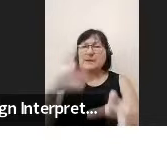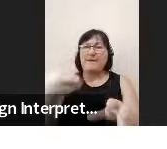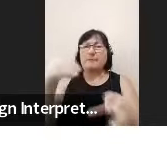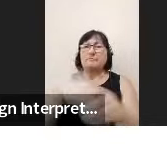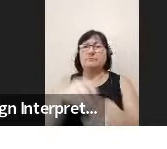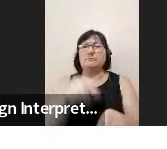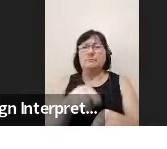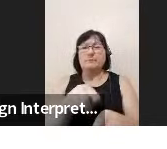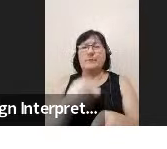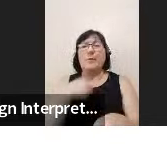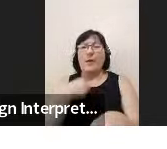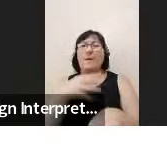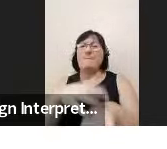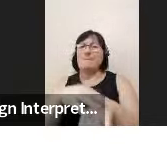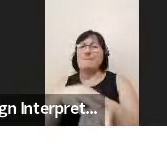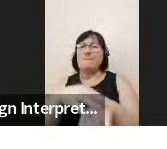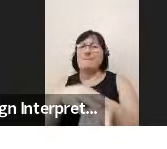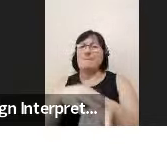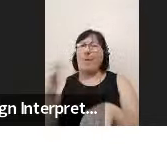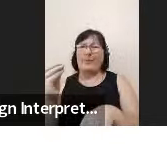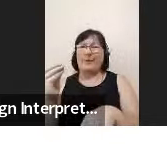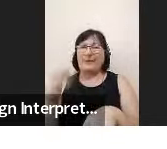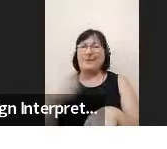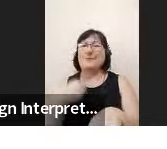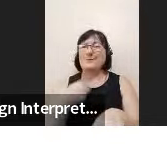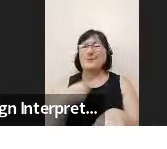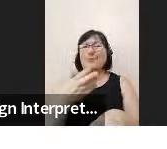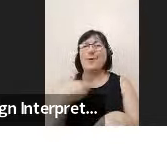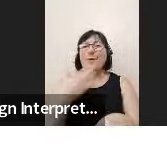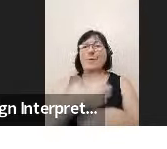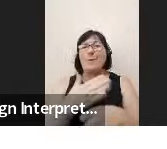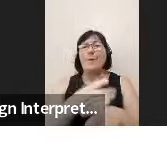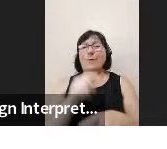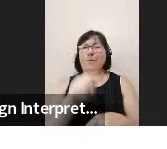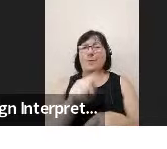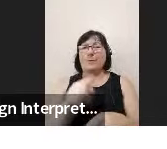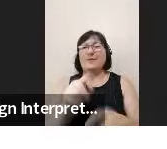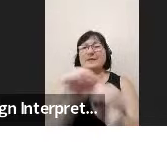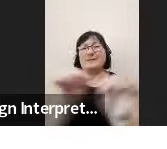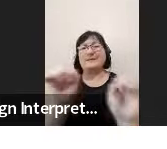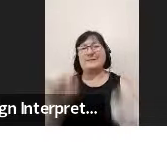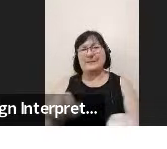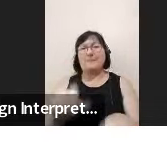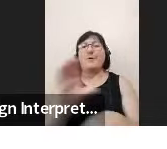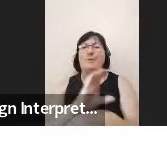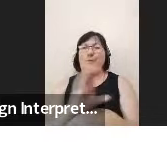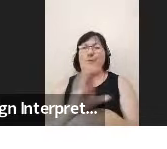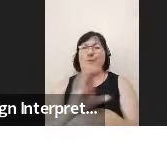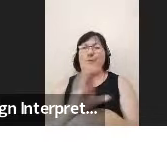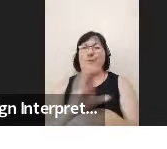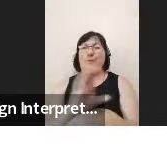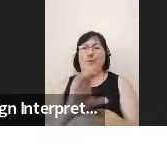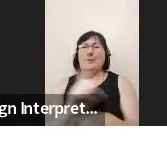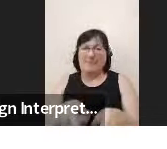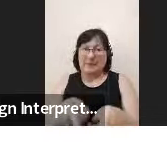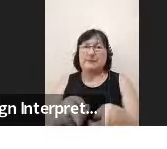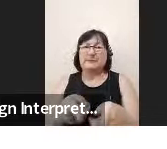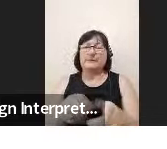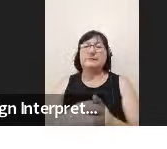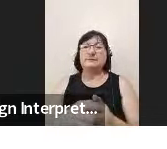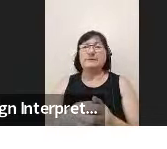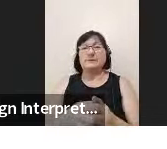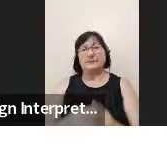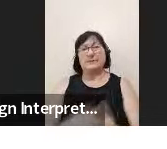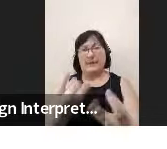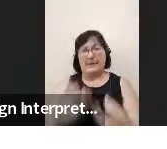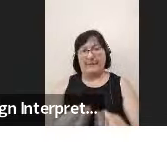with automated systems. So you should be automated as well. You should have these computer systems in place. And you must also have the